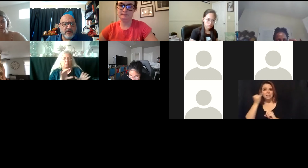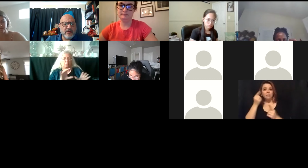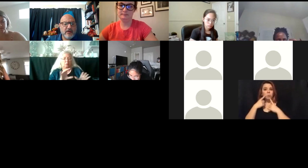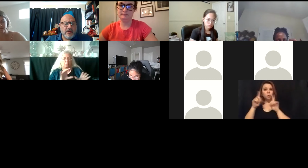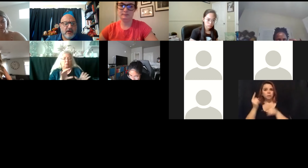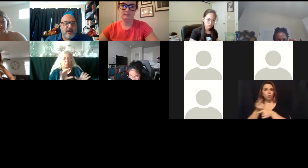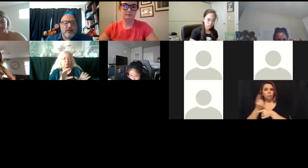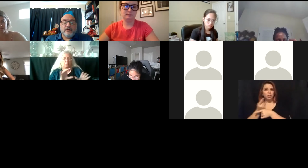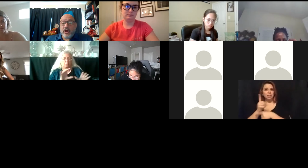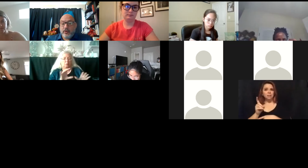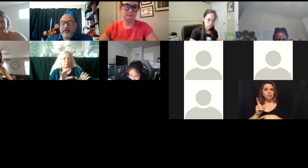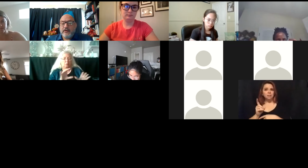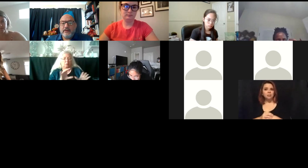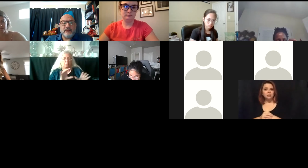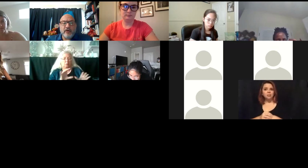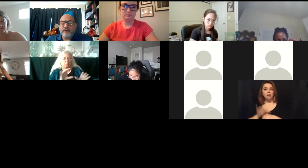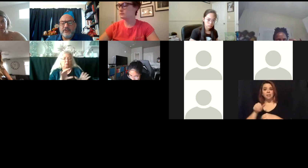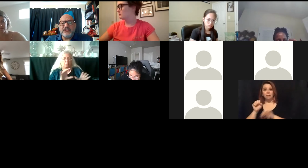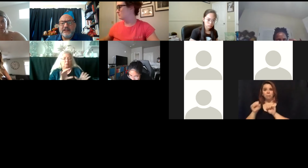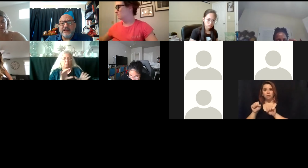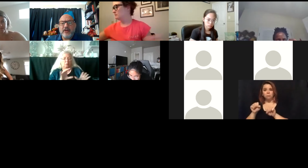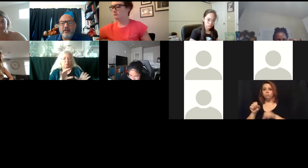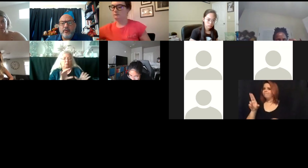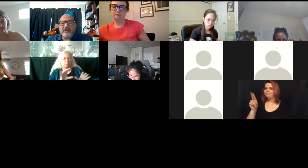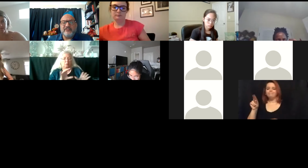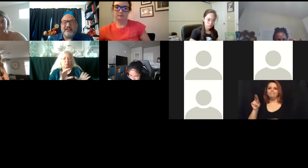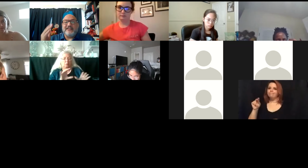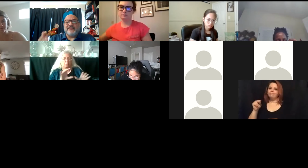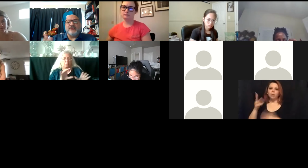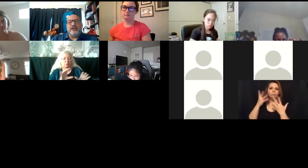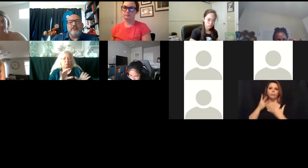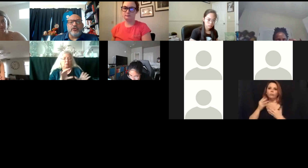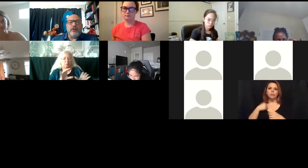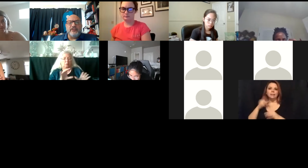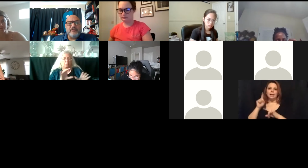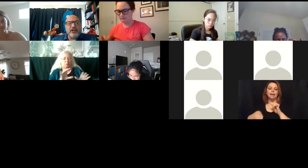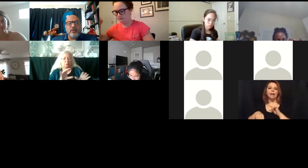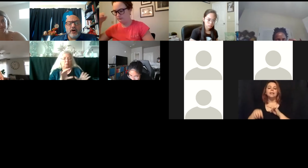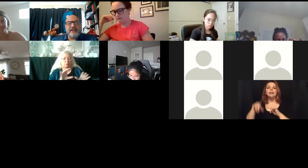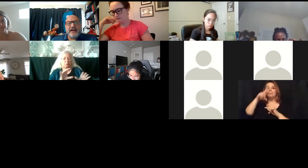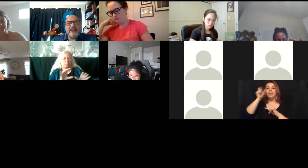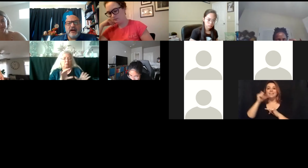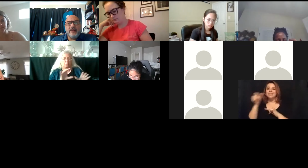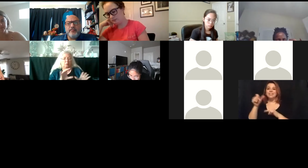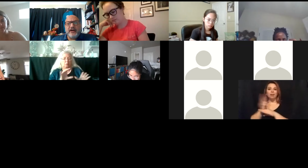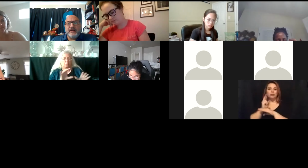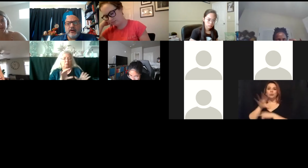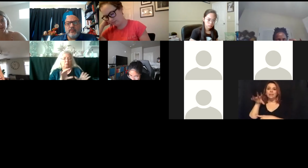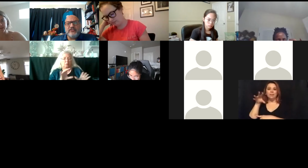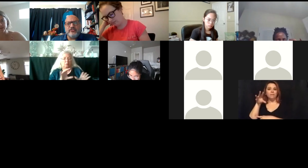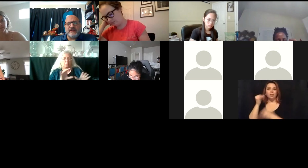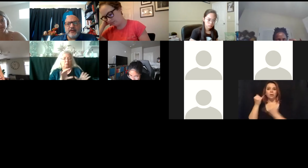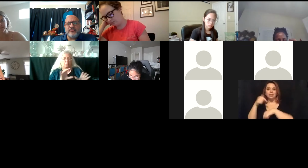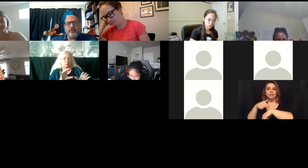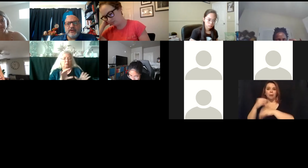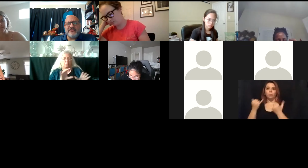properly? Is that set up? No, unfortunately, because this isn't going to record your video on that. But